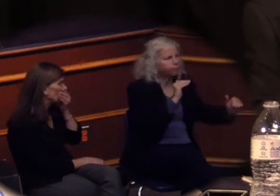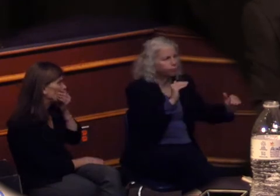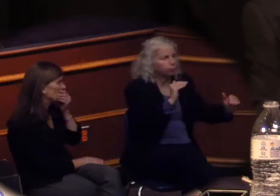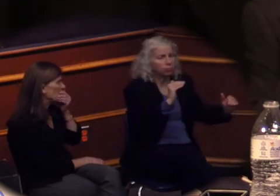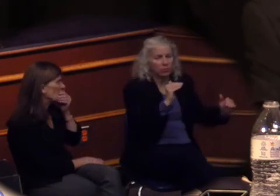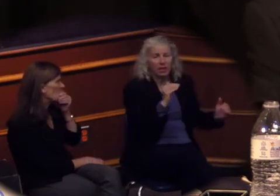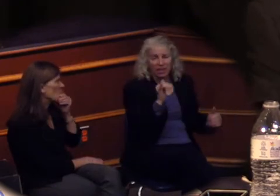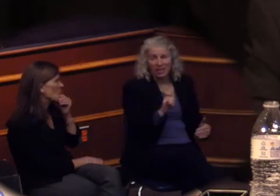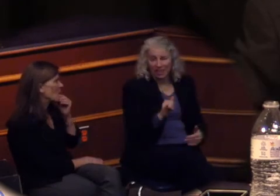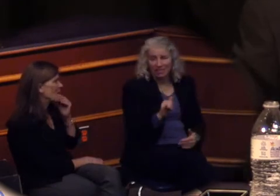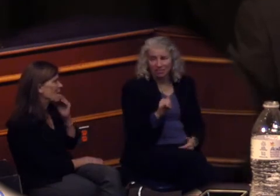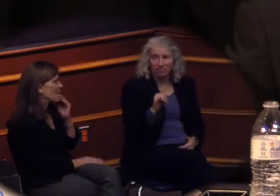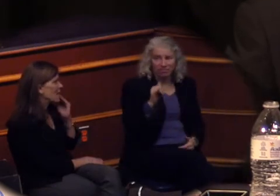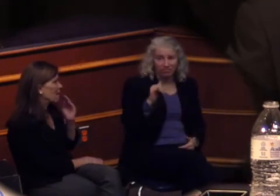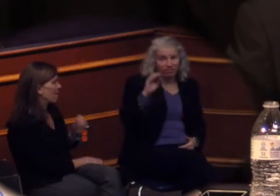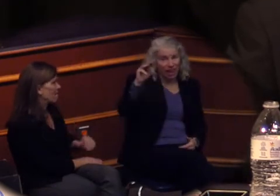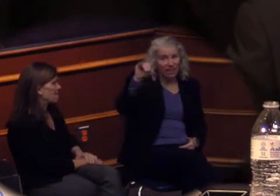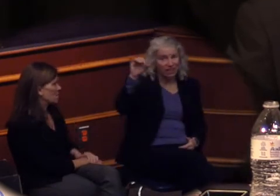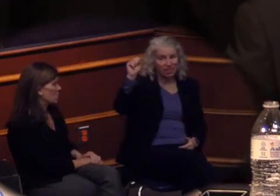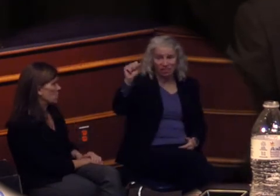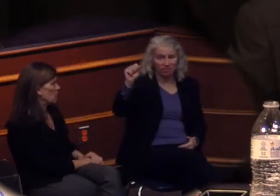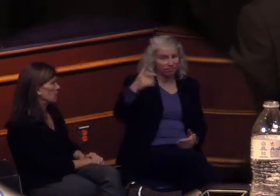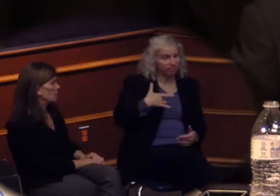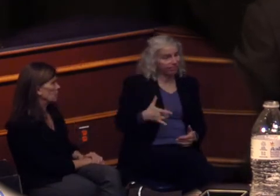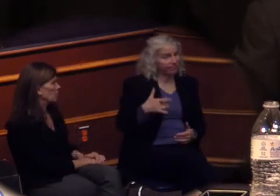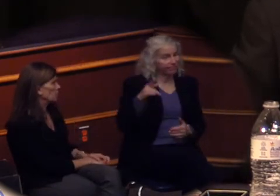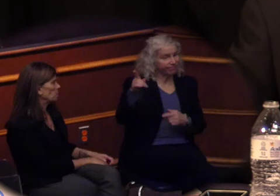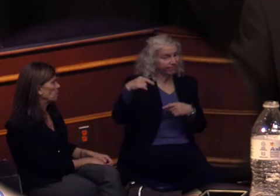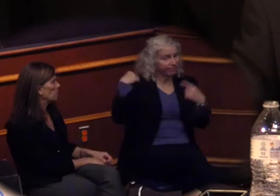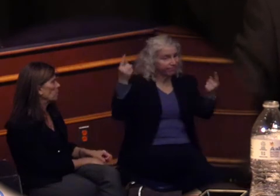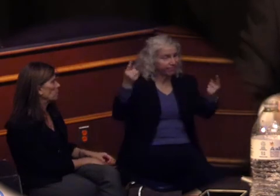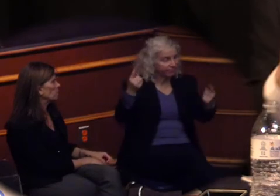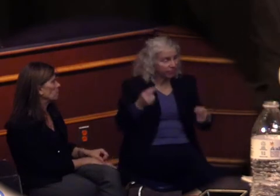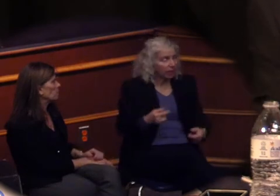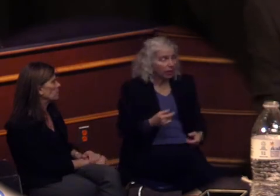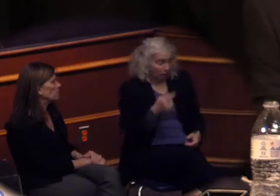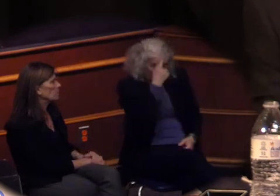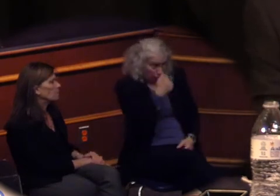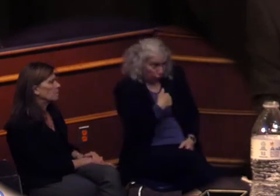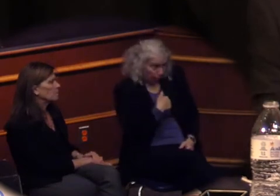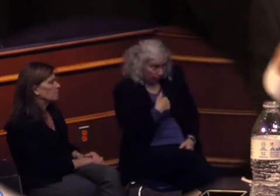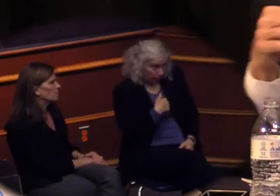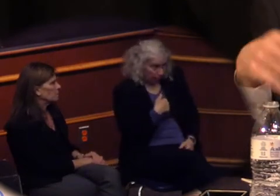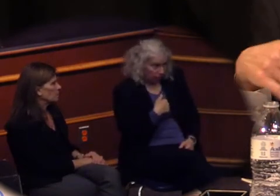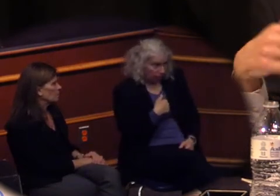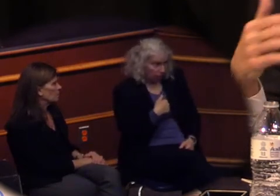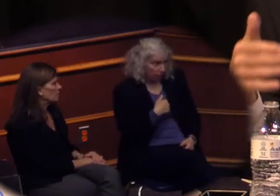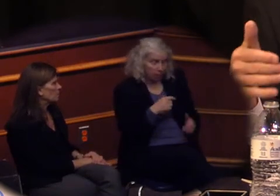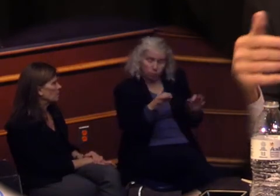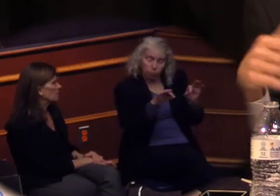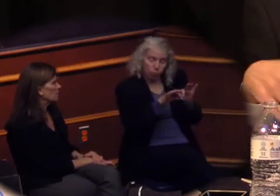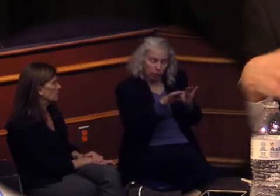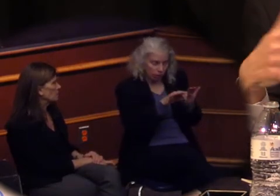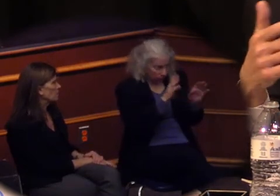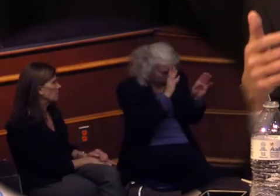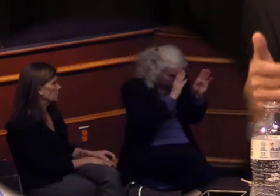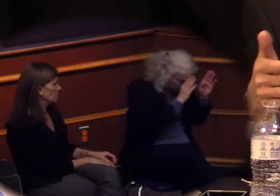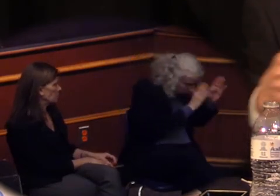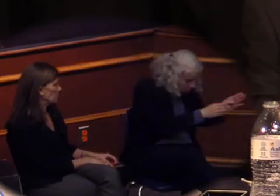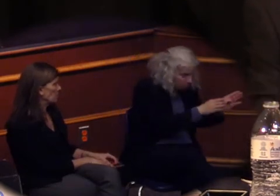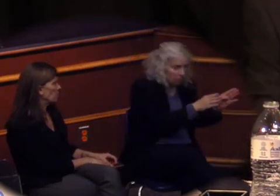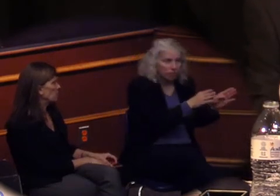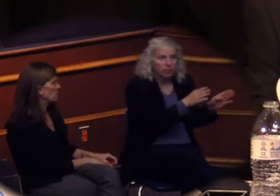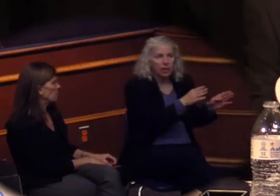characteristic of Massachusetts for a long time. Now, for me, one of the key things is not only paying attention, not only